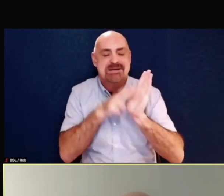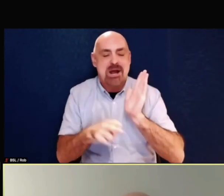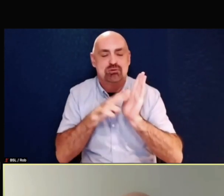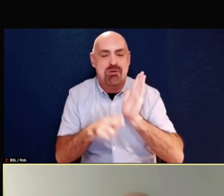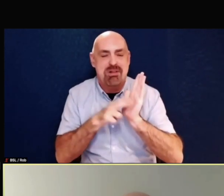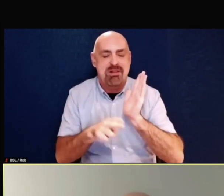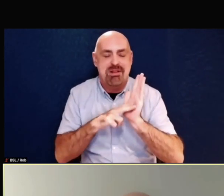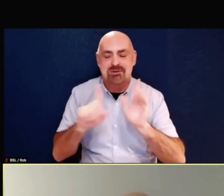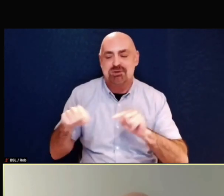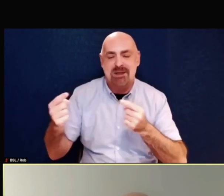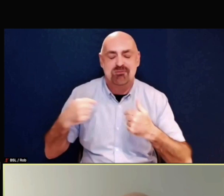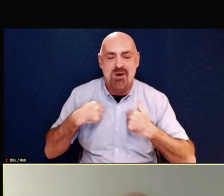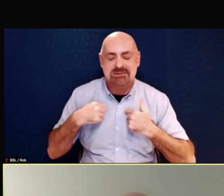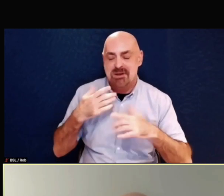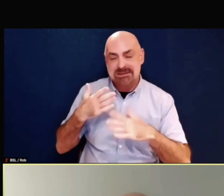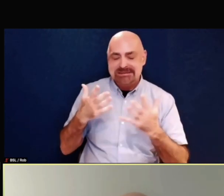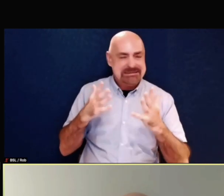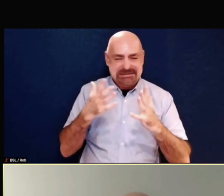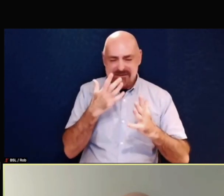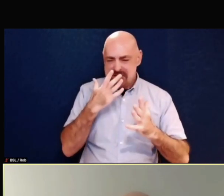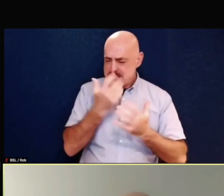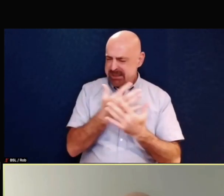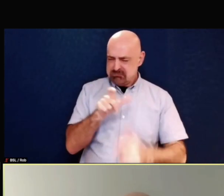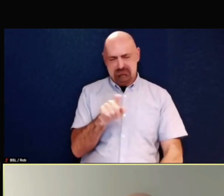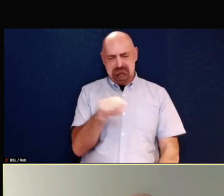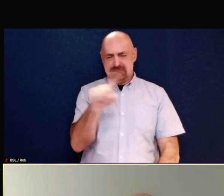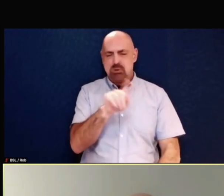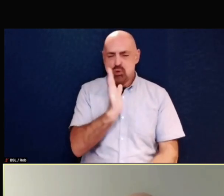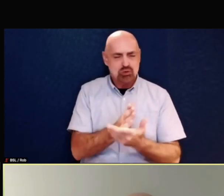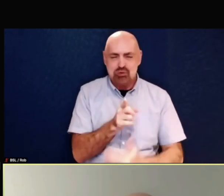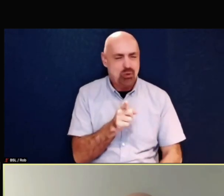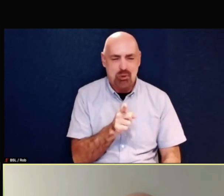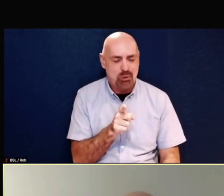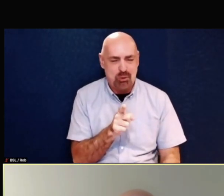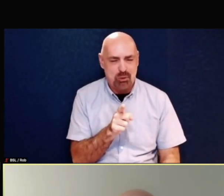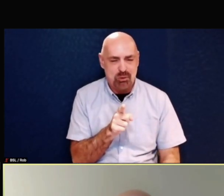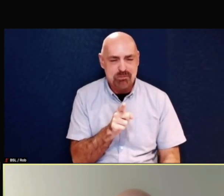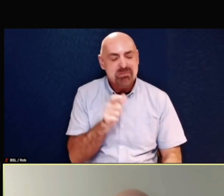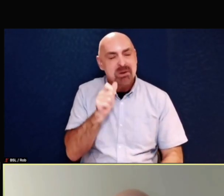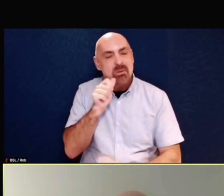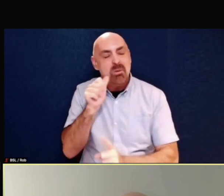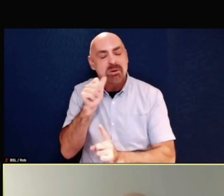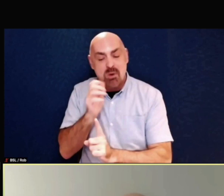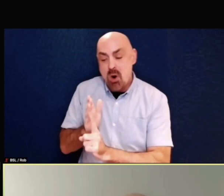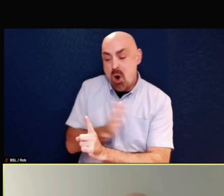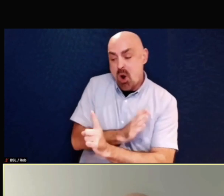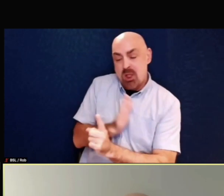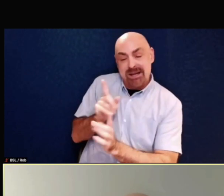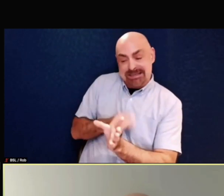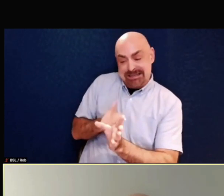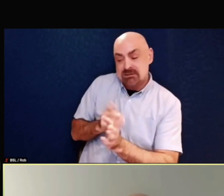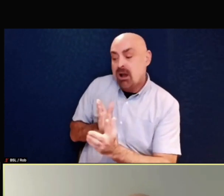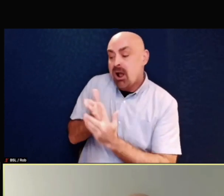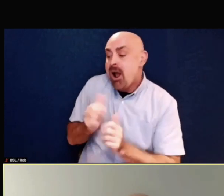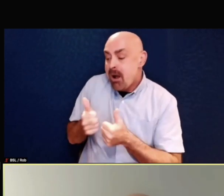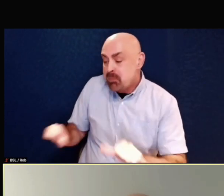across childhood, and doesn't quite ring true for many of us, in that we know intervening early is important, but intervening later can also